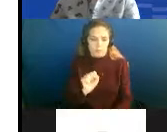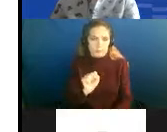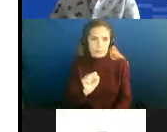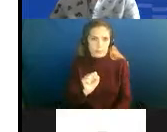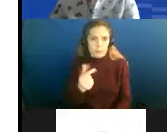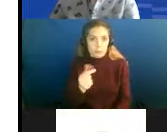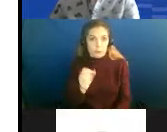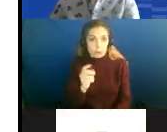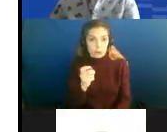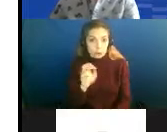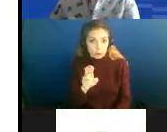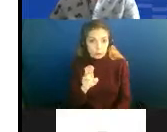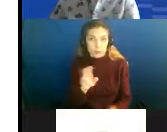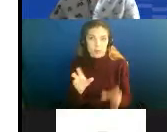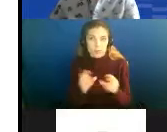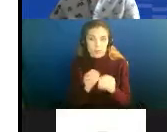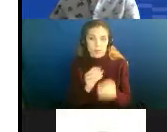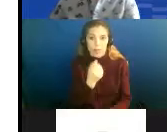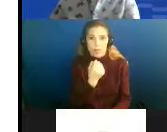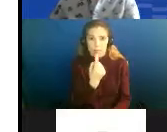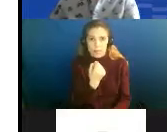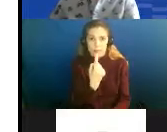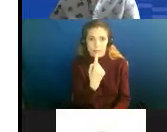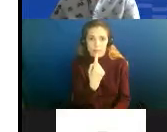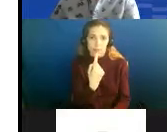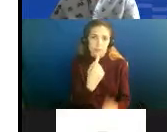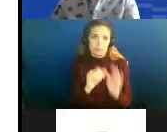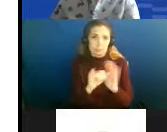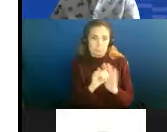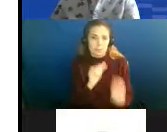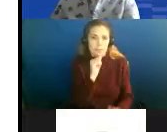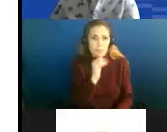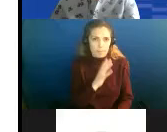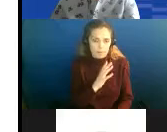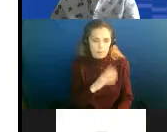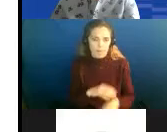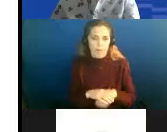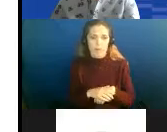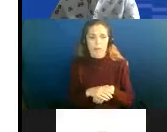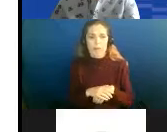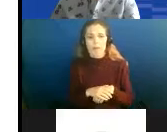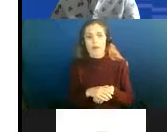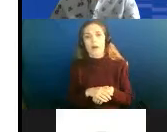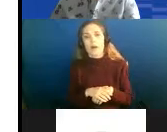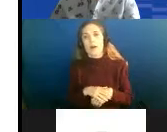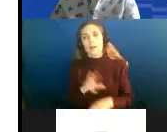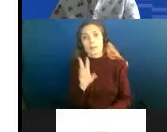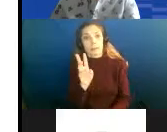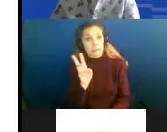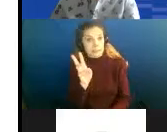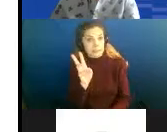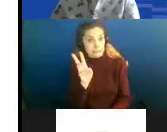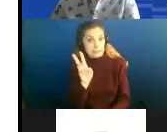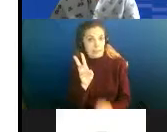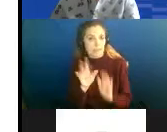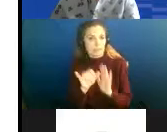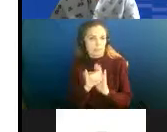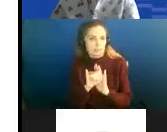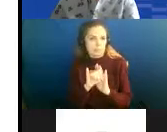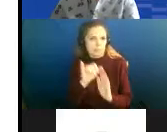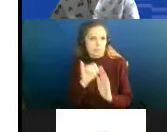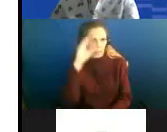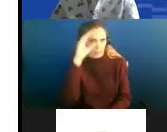11 cisgender female or feminine identified participants, and 6 cisgender male